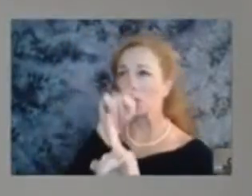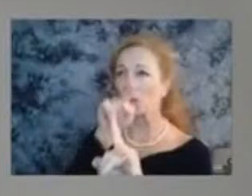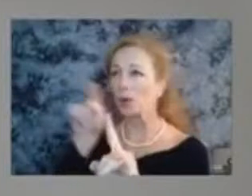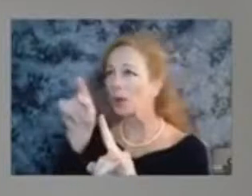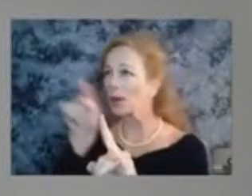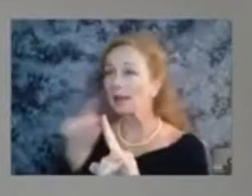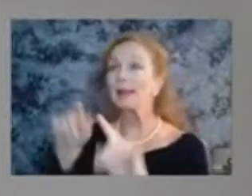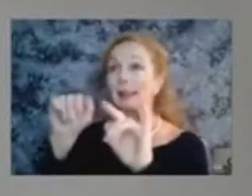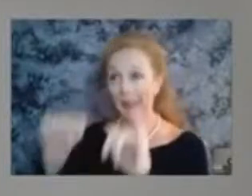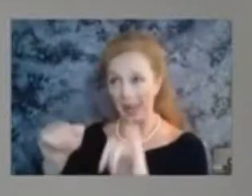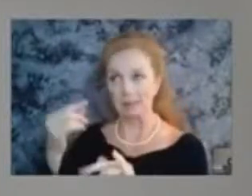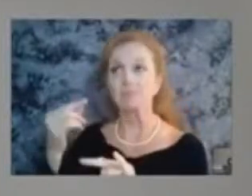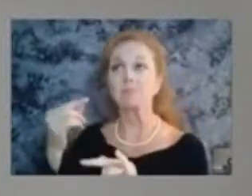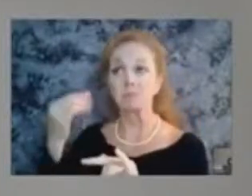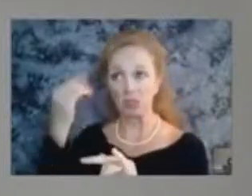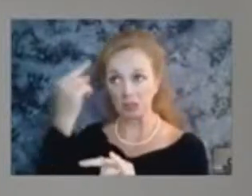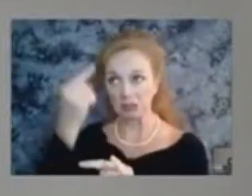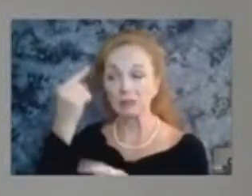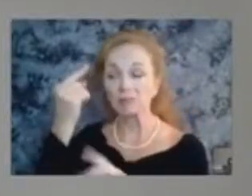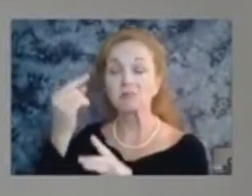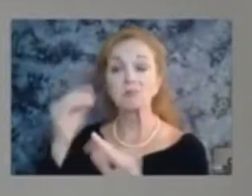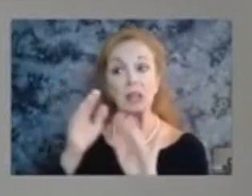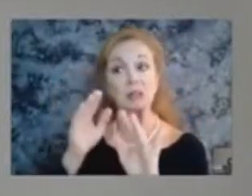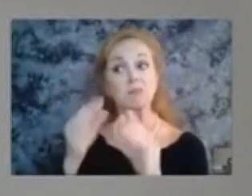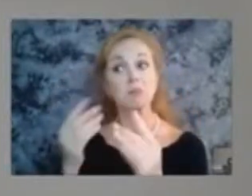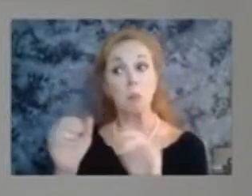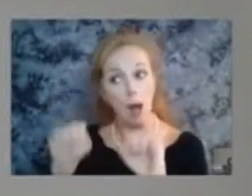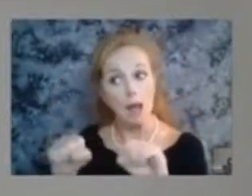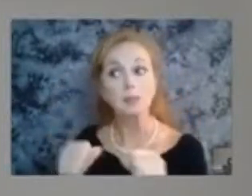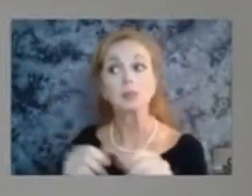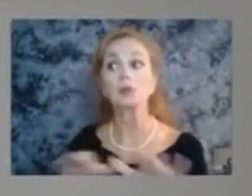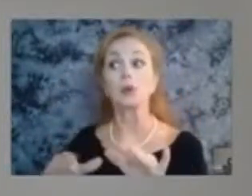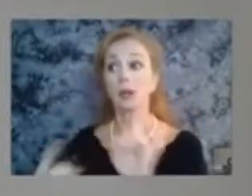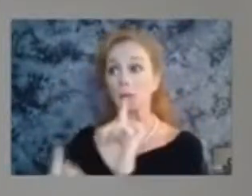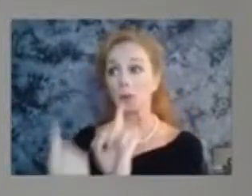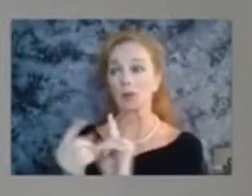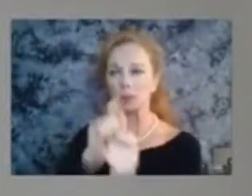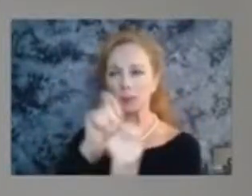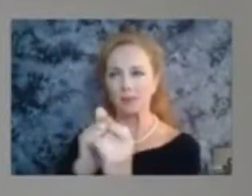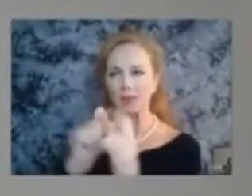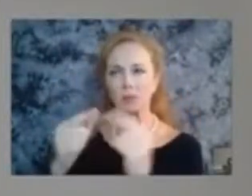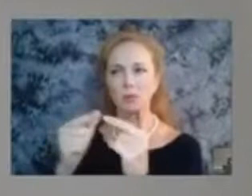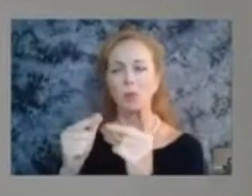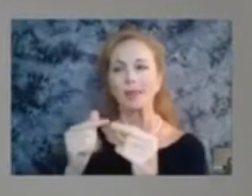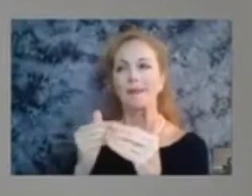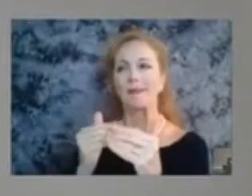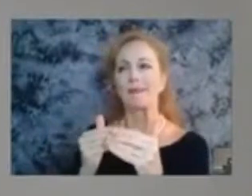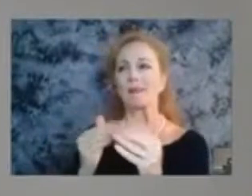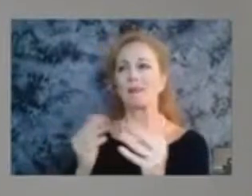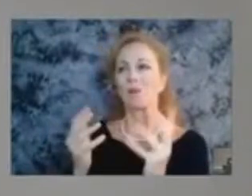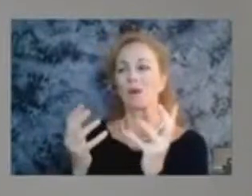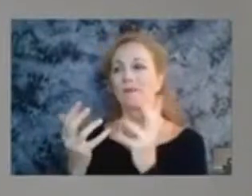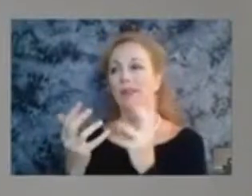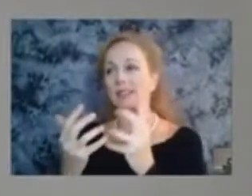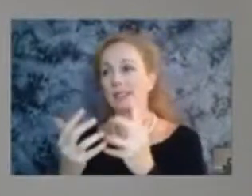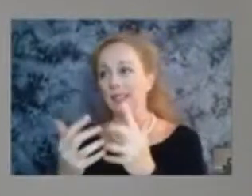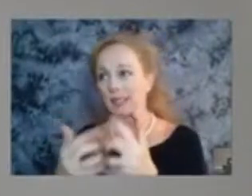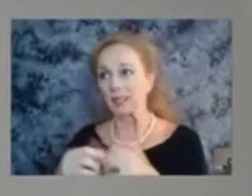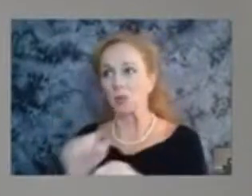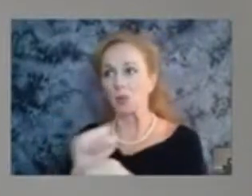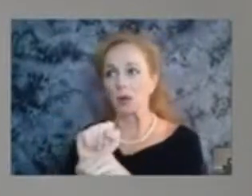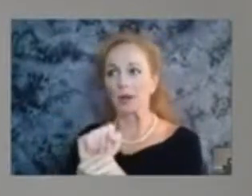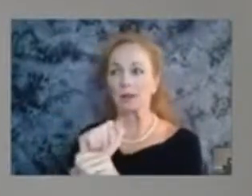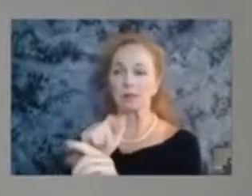in-person instruction for specified groups of students. So we're phasing in and we're targeting specific students